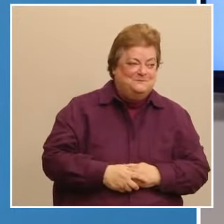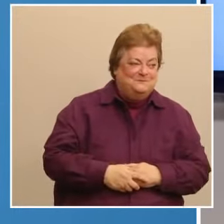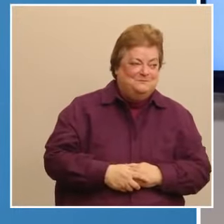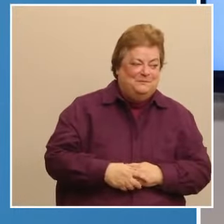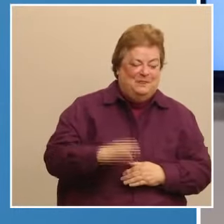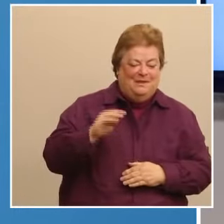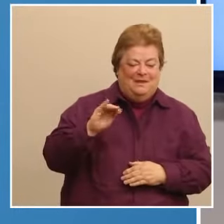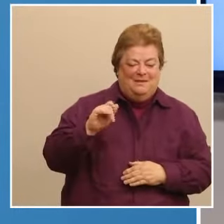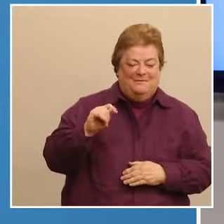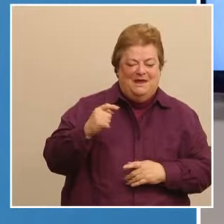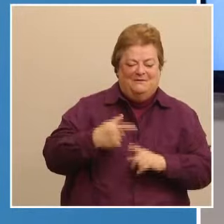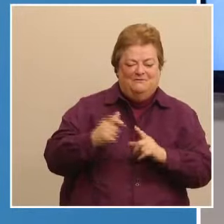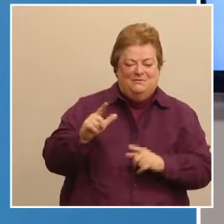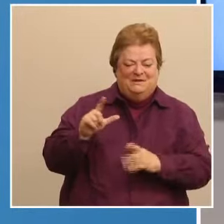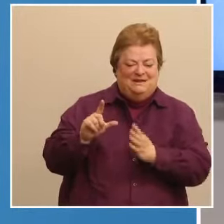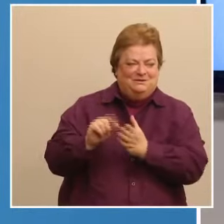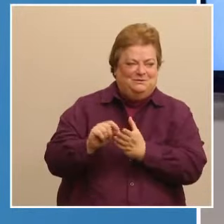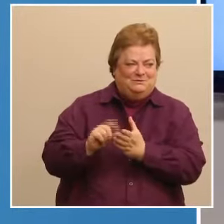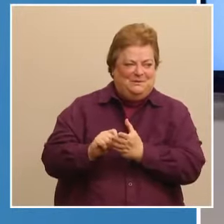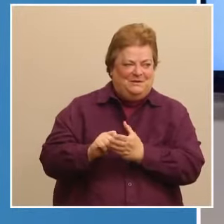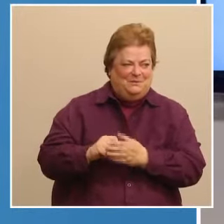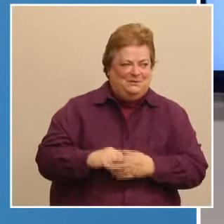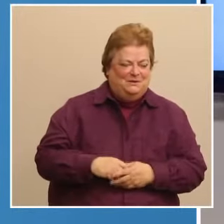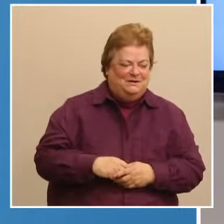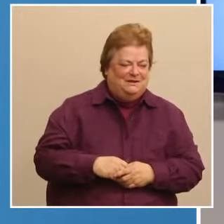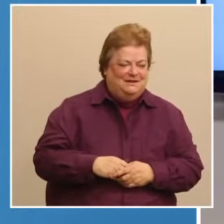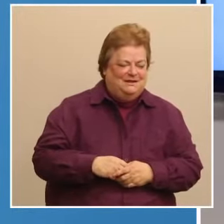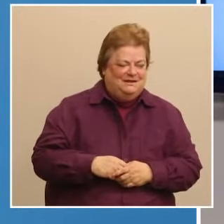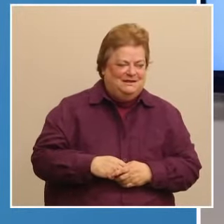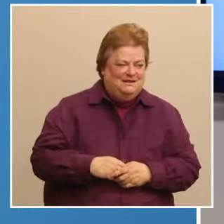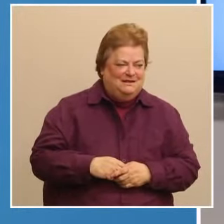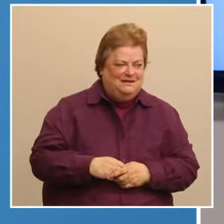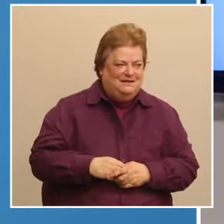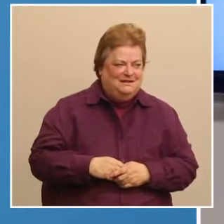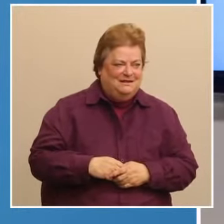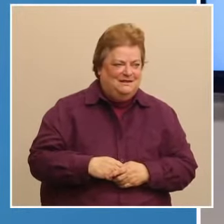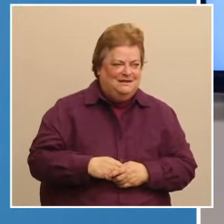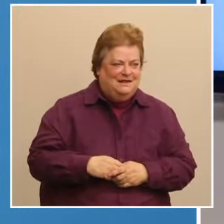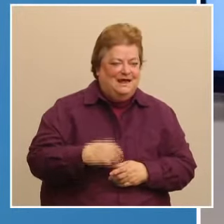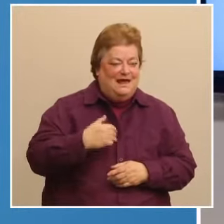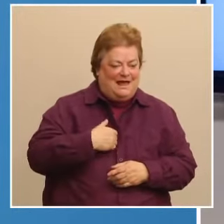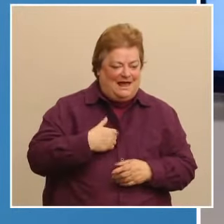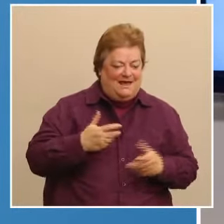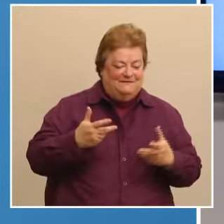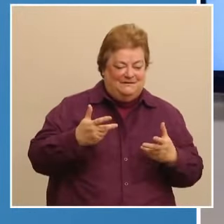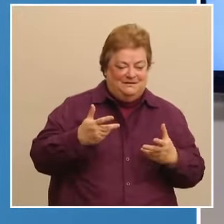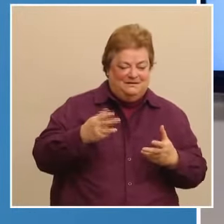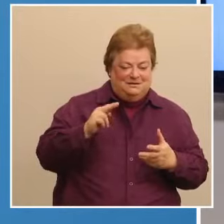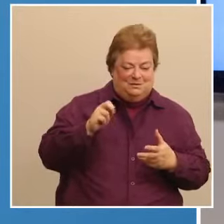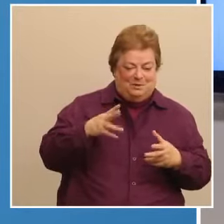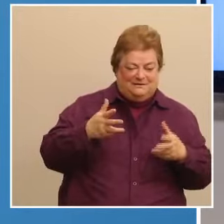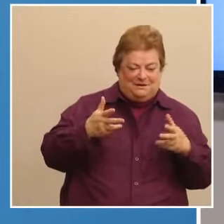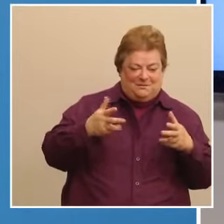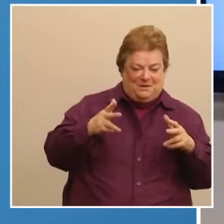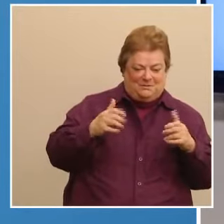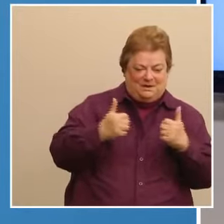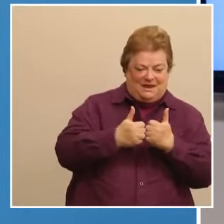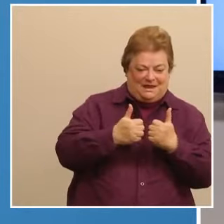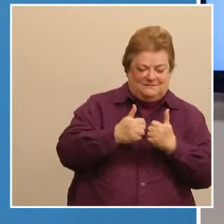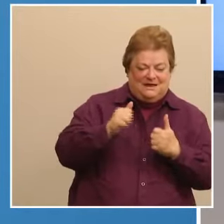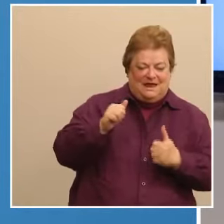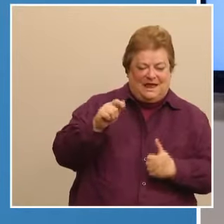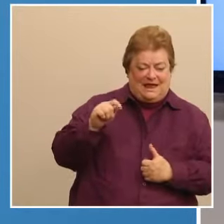Pat, this is Matt Olbrand at the Journal-Star again. I had one more quick question. So there are basketball games, Nebraska basketball games this weekend at the